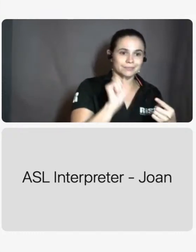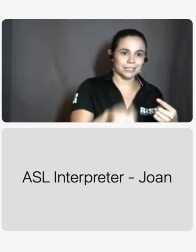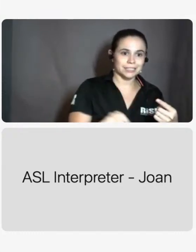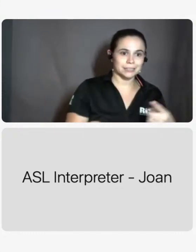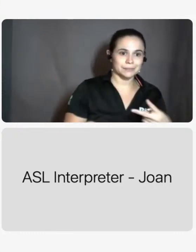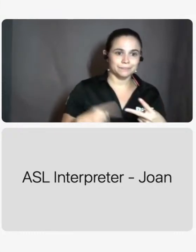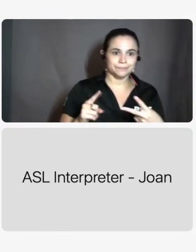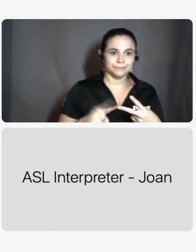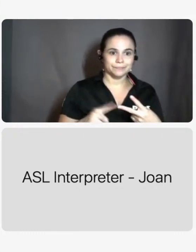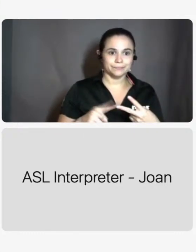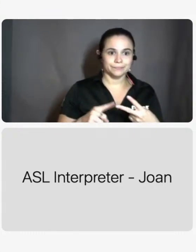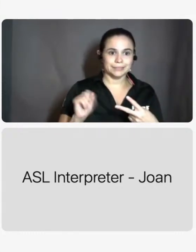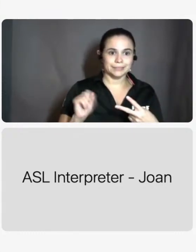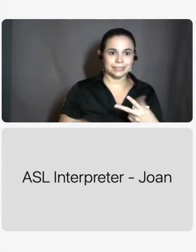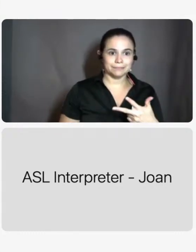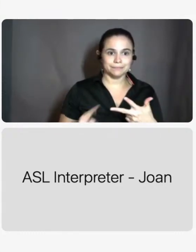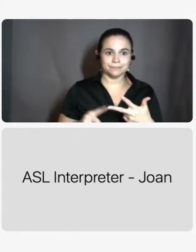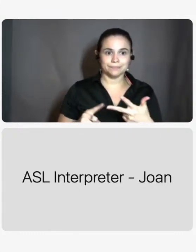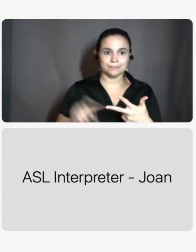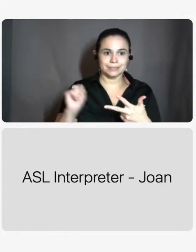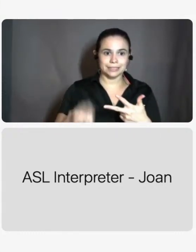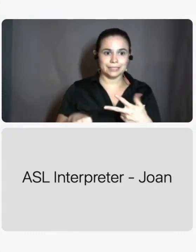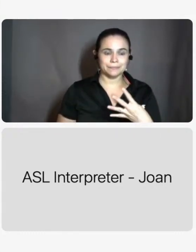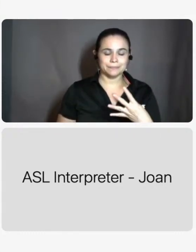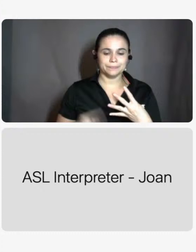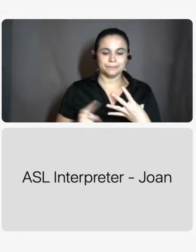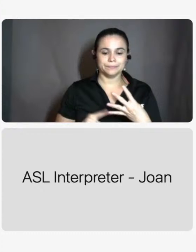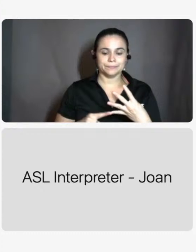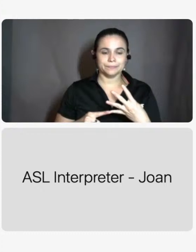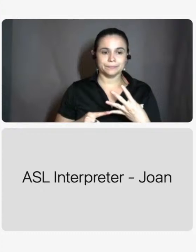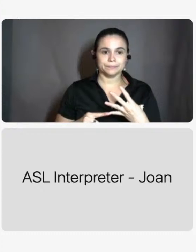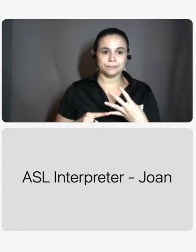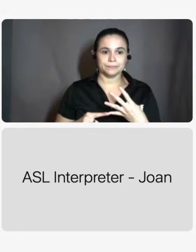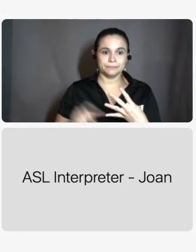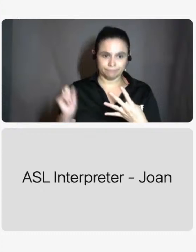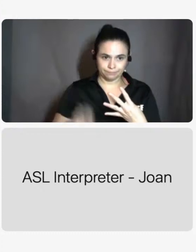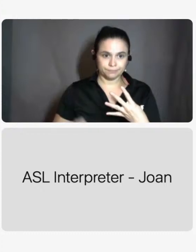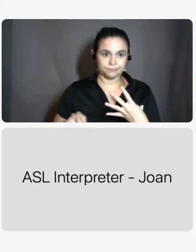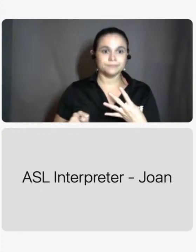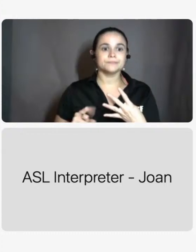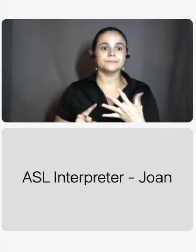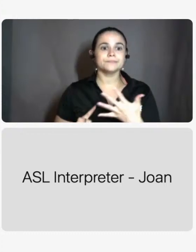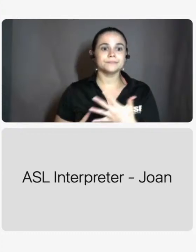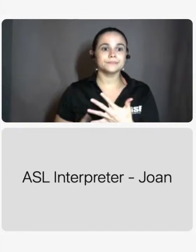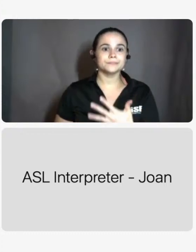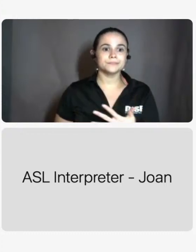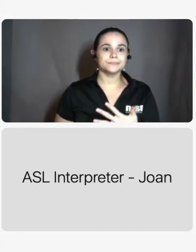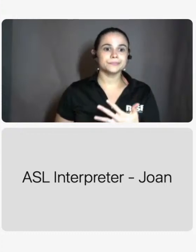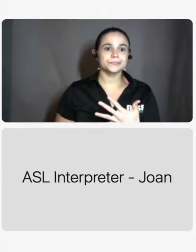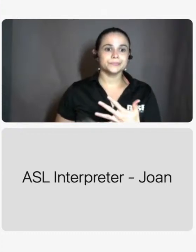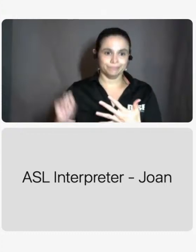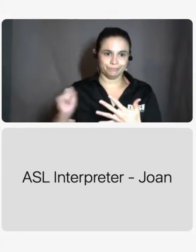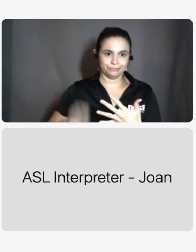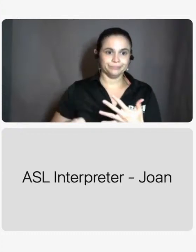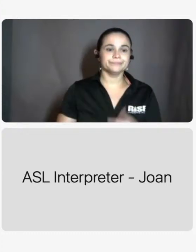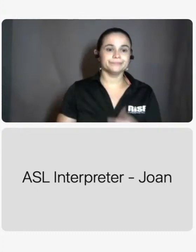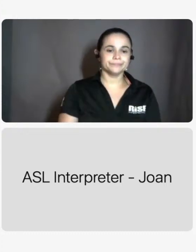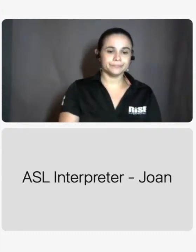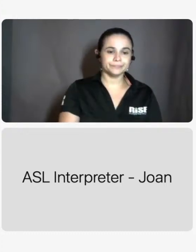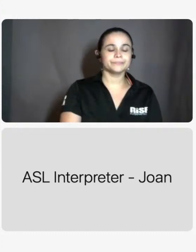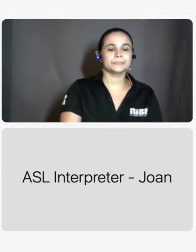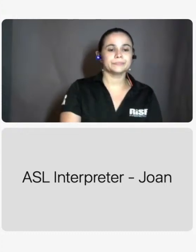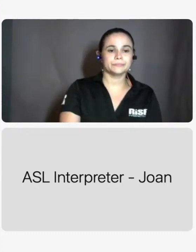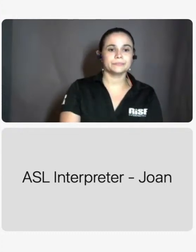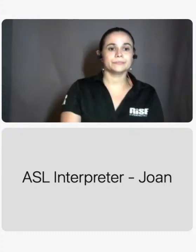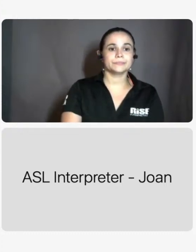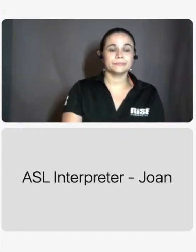Yes. Mr. Fuentes, Yes. Mrs. Flores. Yes. On motion by Board Member